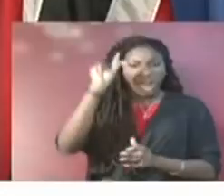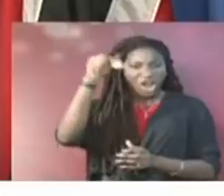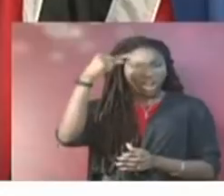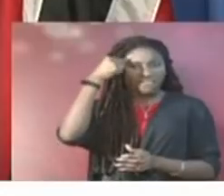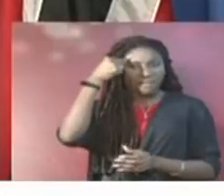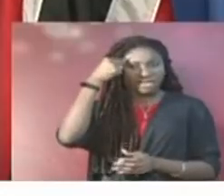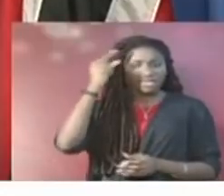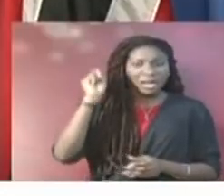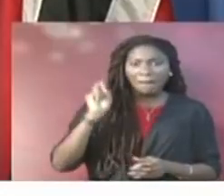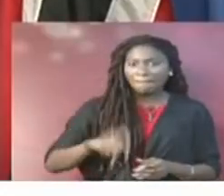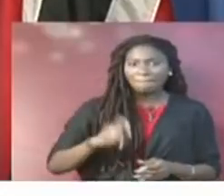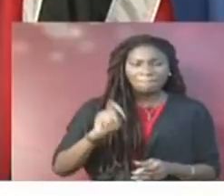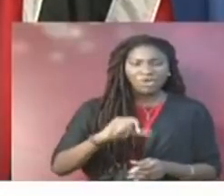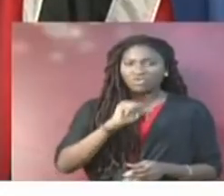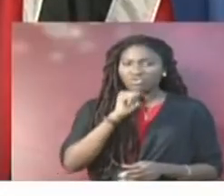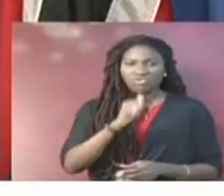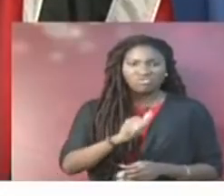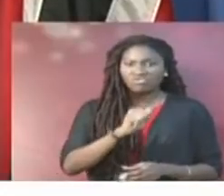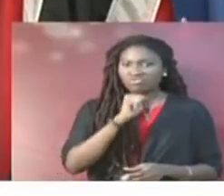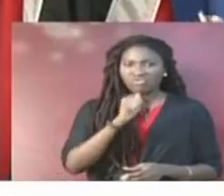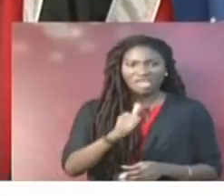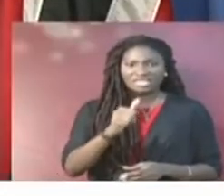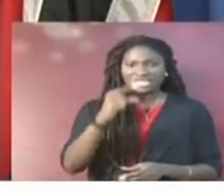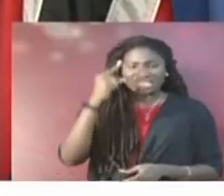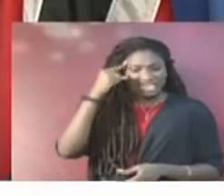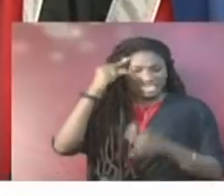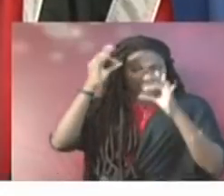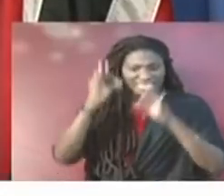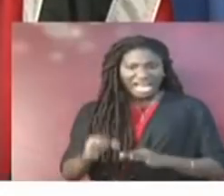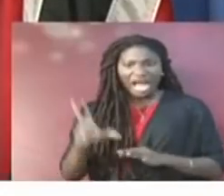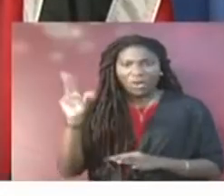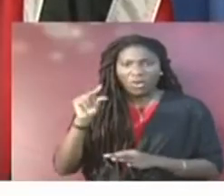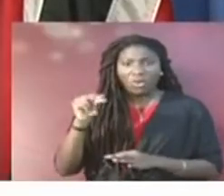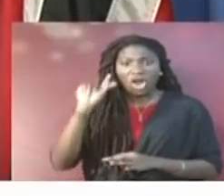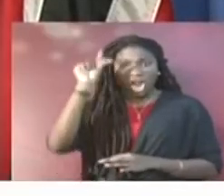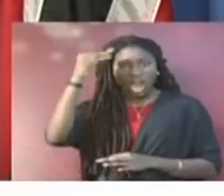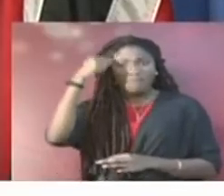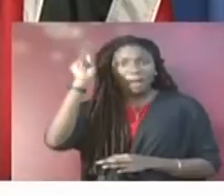make any decision before consulting with them.